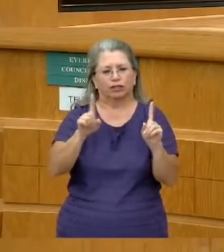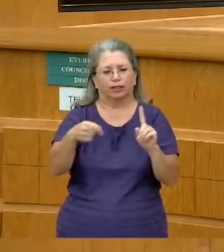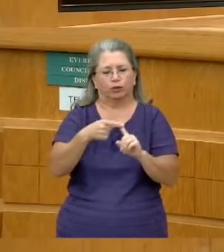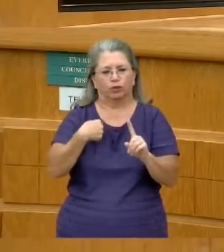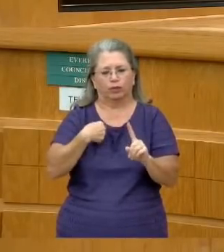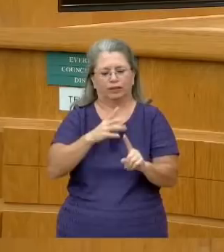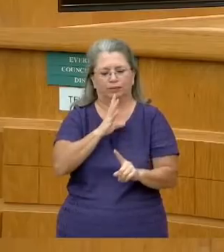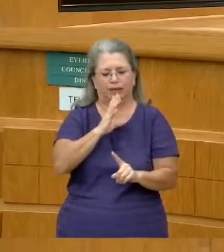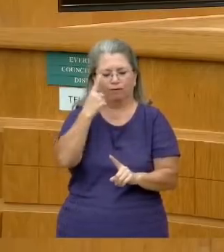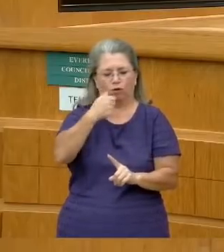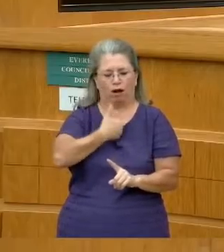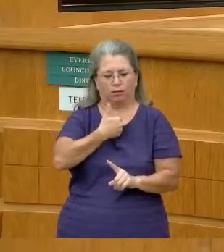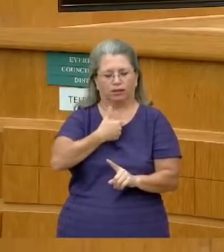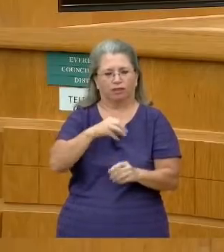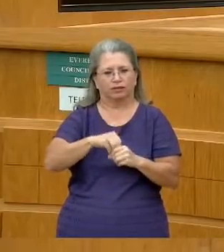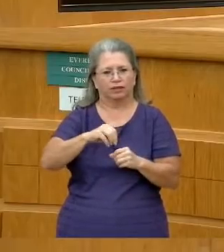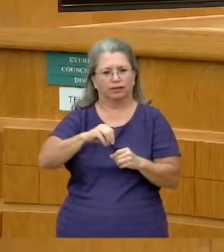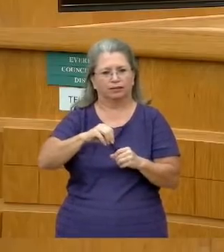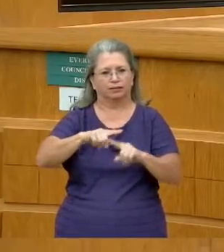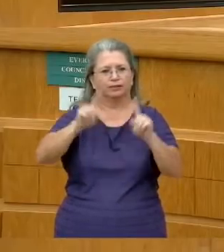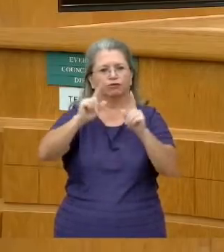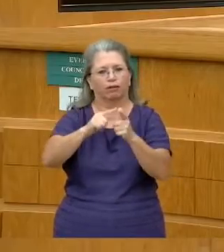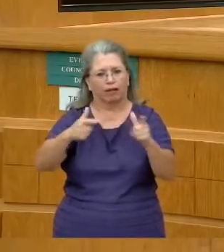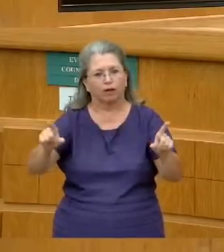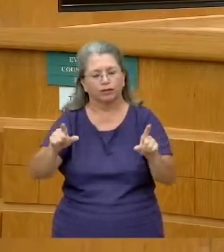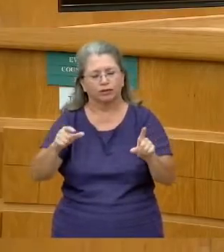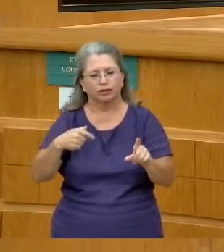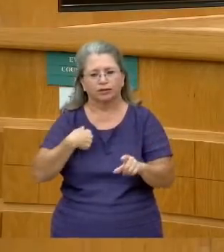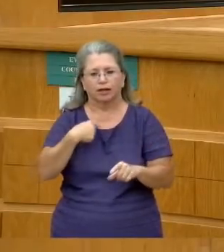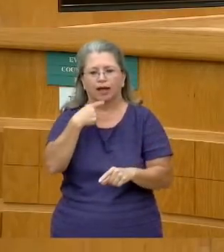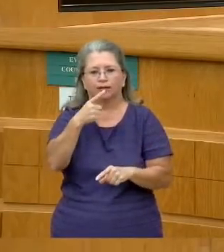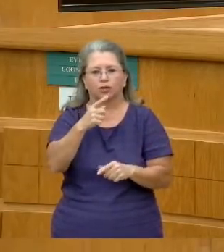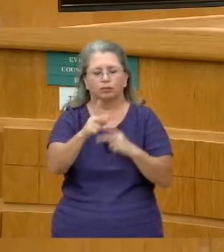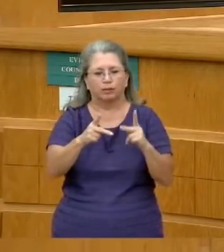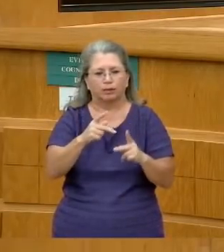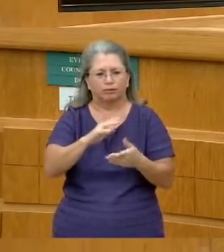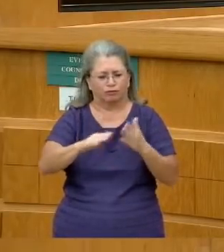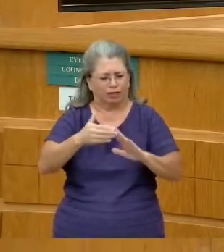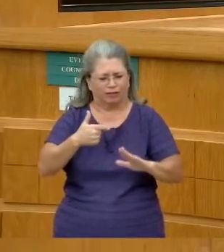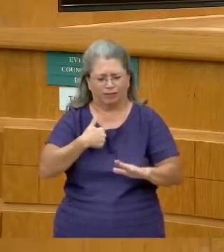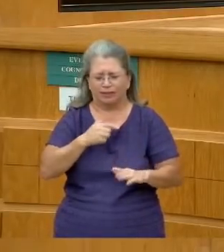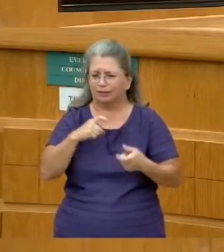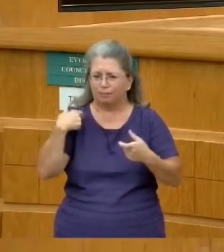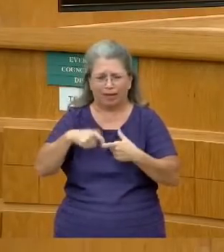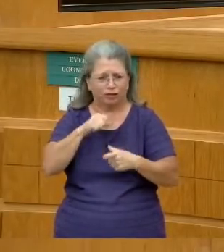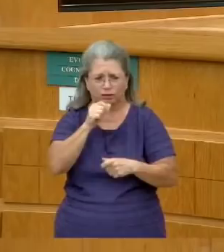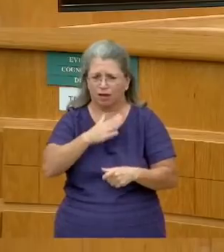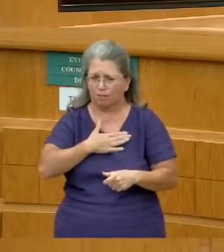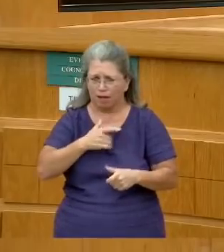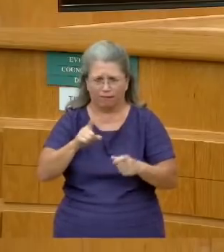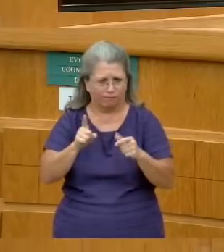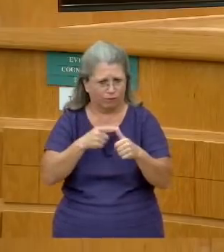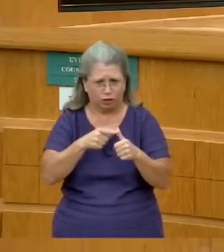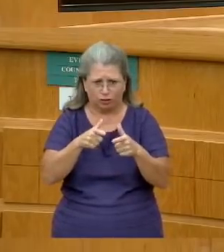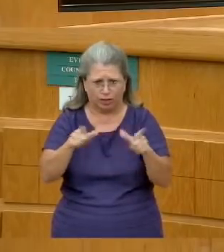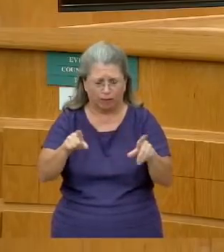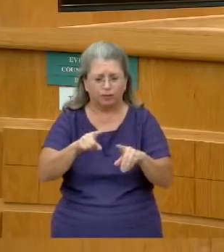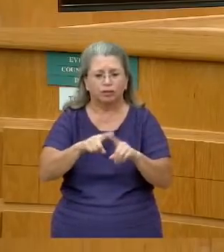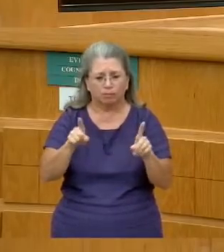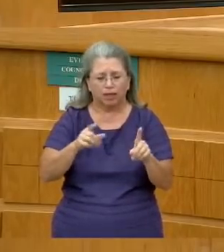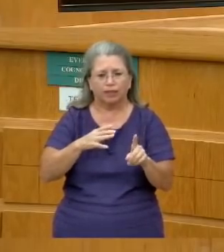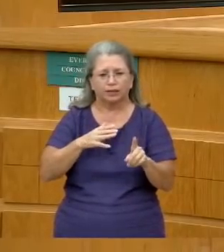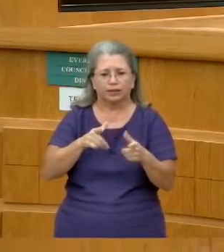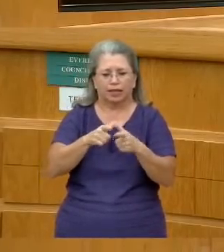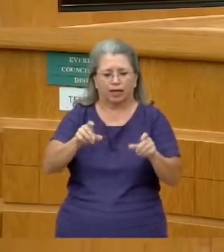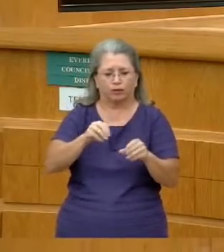language. And I told everybody, forgive me, because Spanish is not my first language, but it is the language of